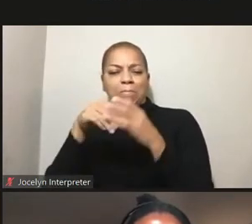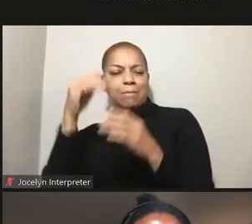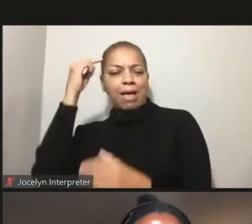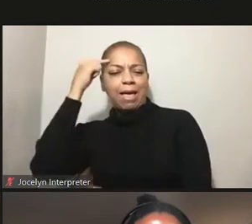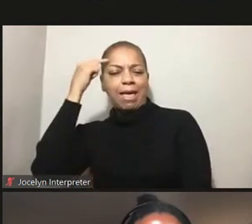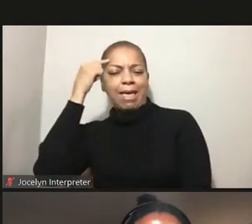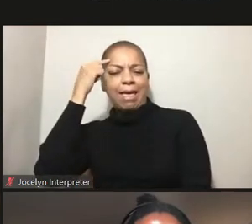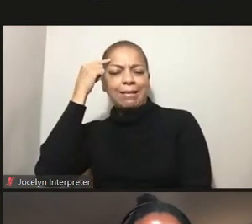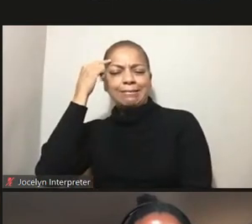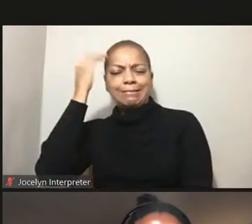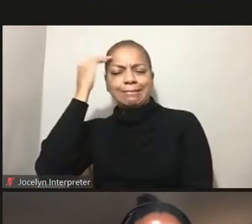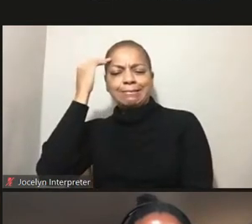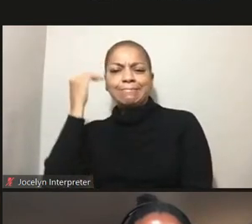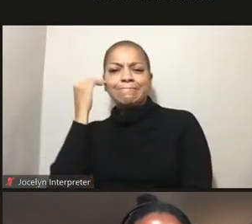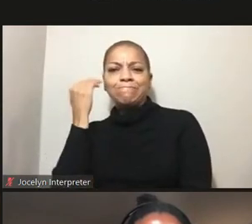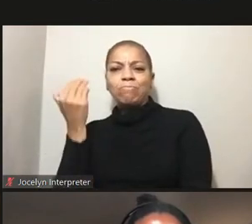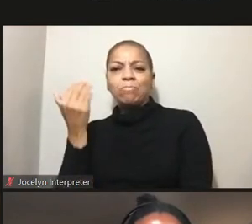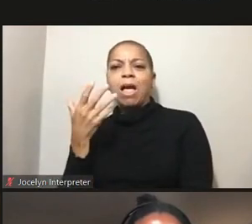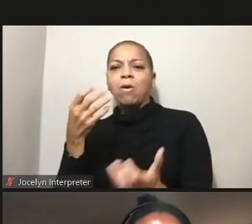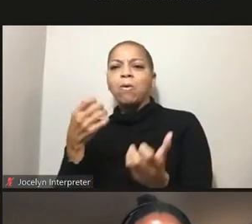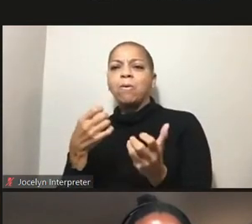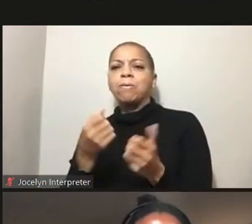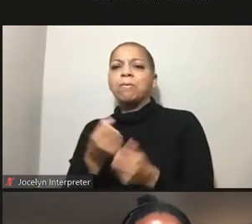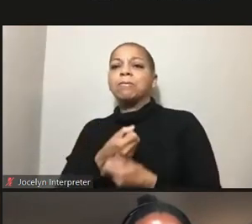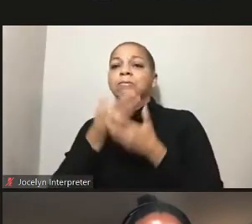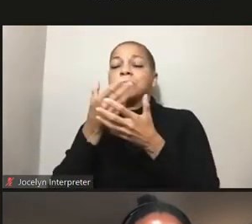And the one thing I want to point out is this idea that